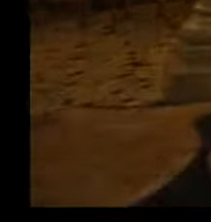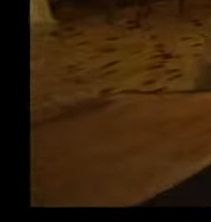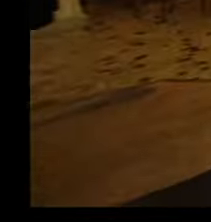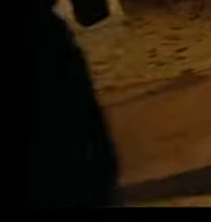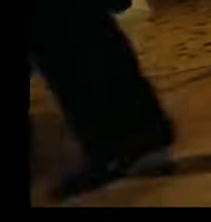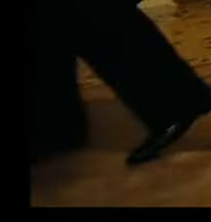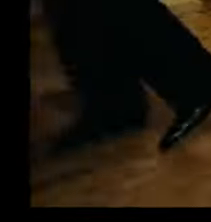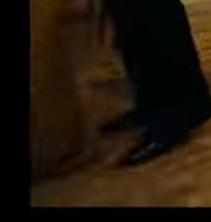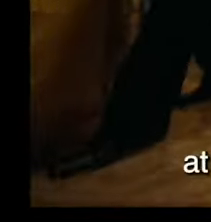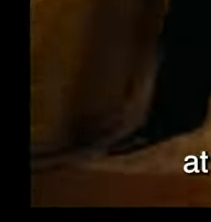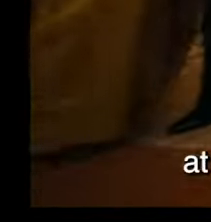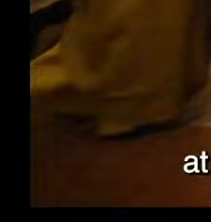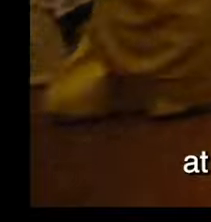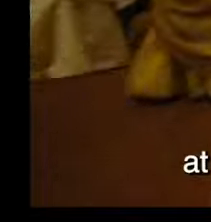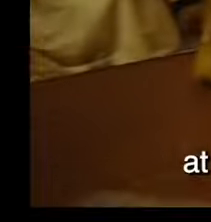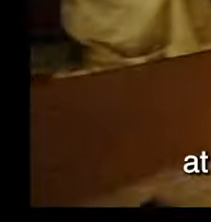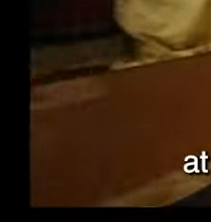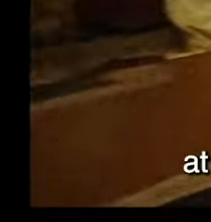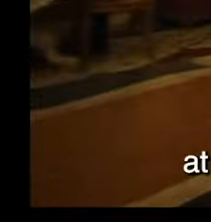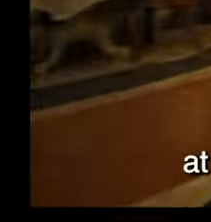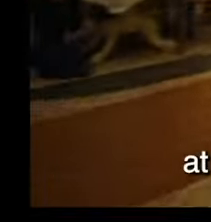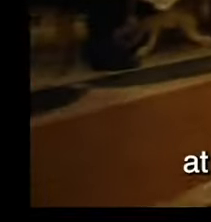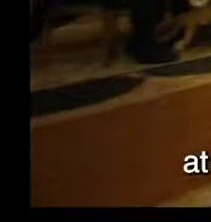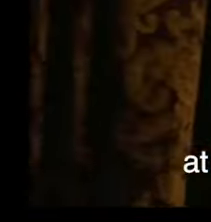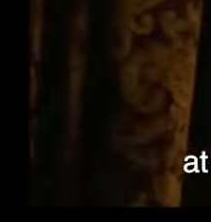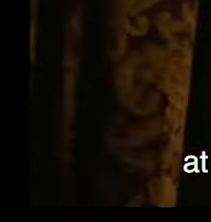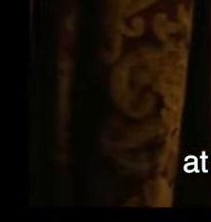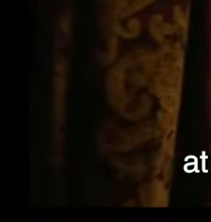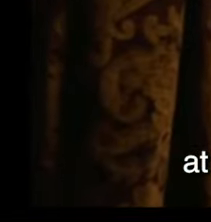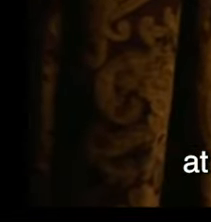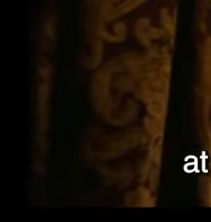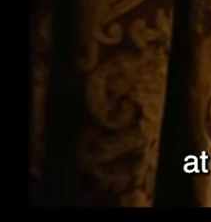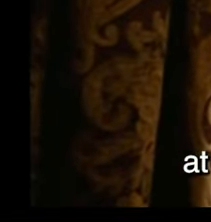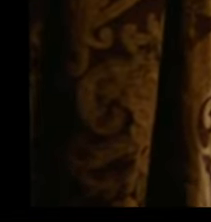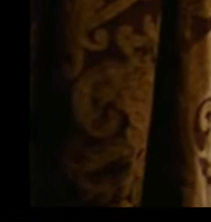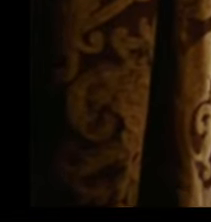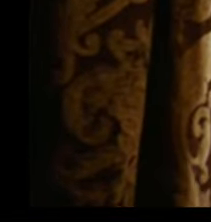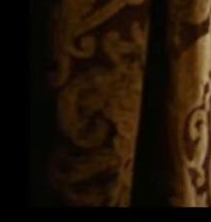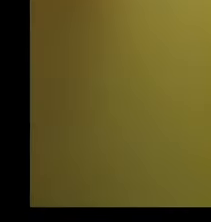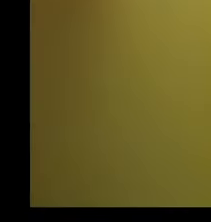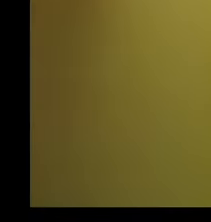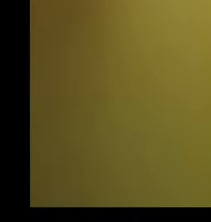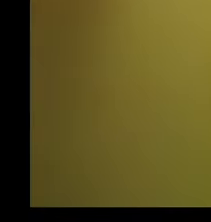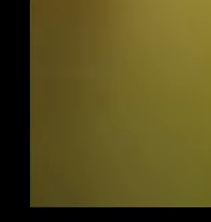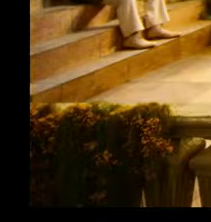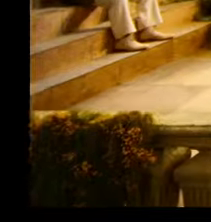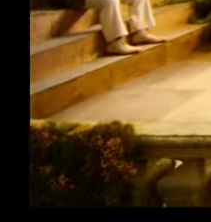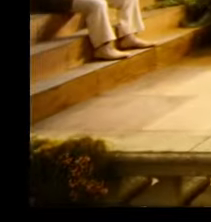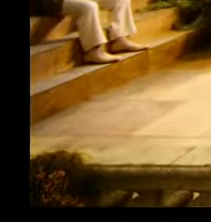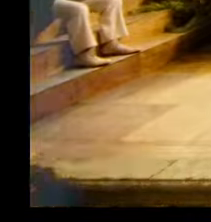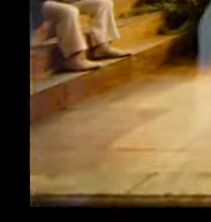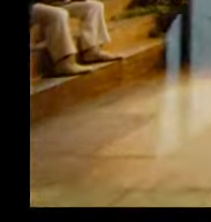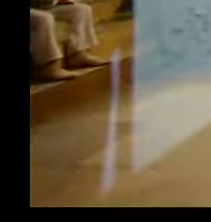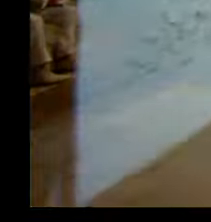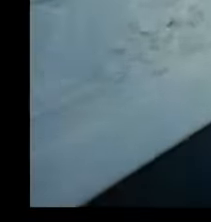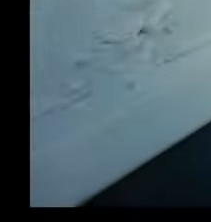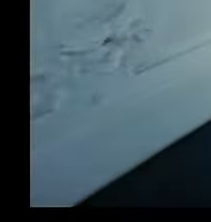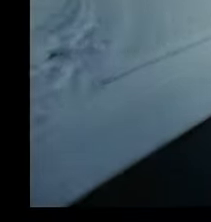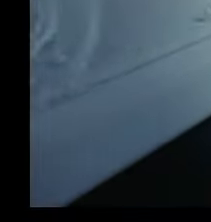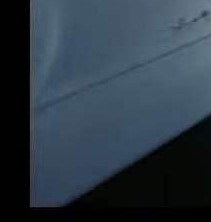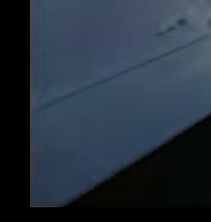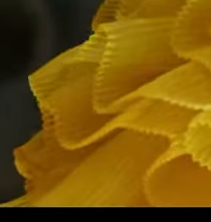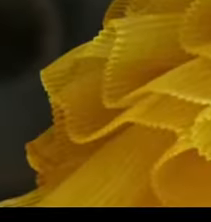I seek employment at your musty-smelling establishment of good-time fornication. A woman plotting her course to